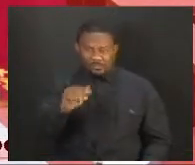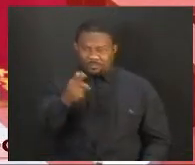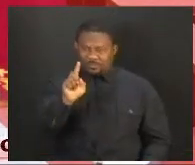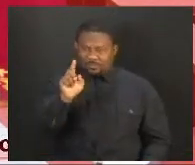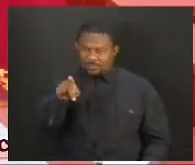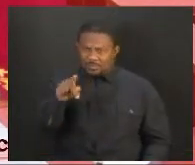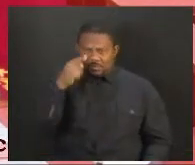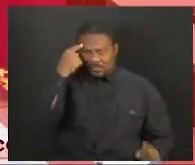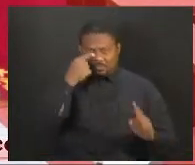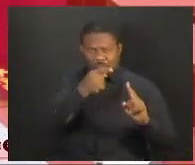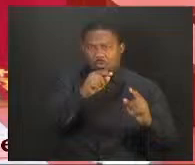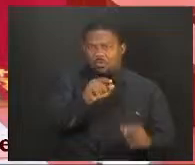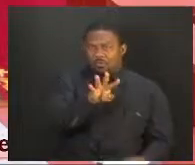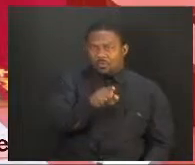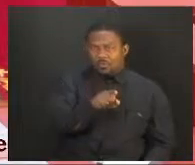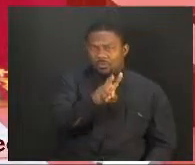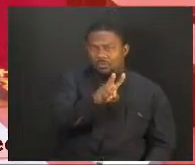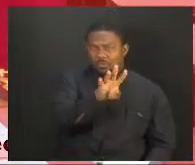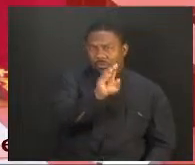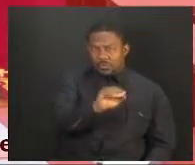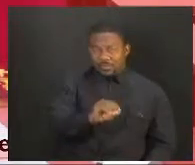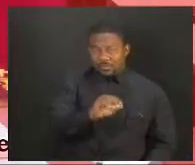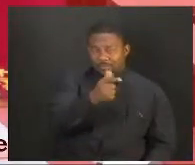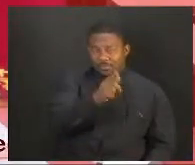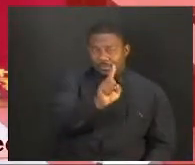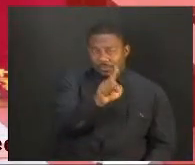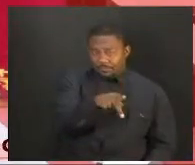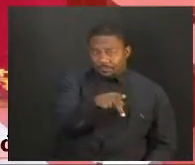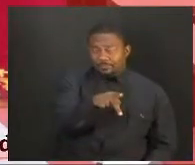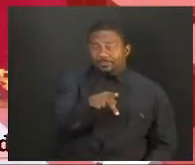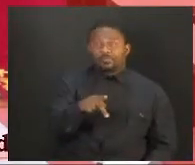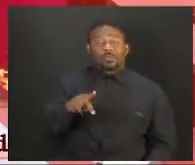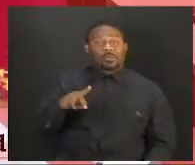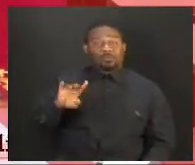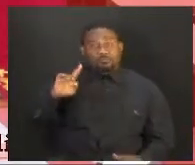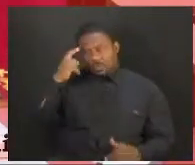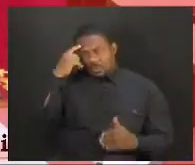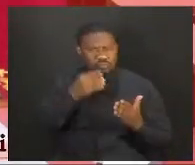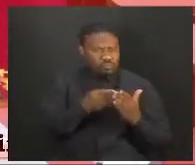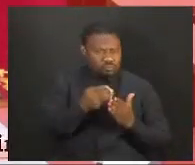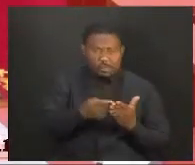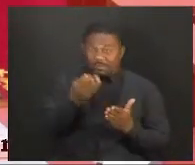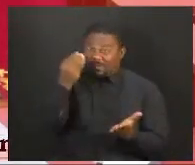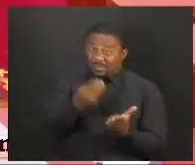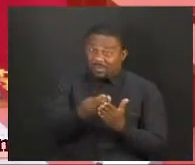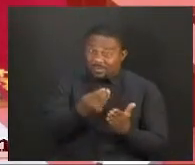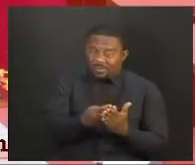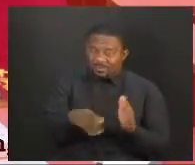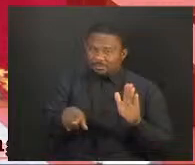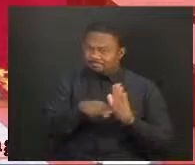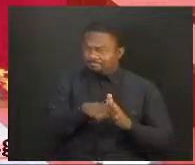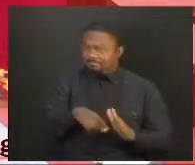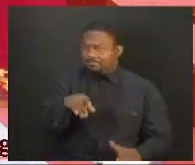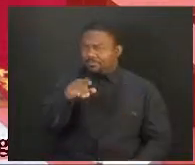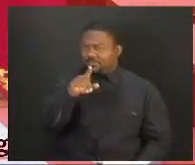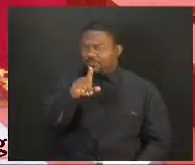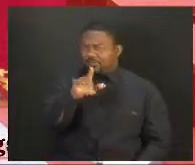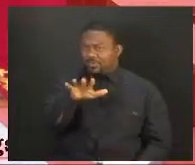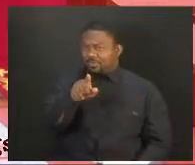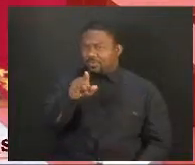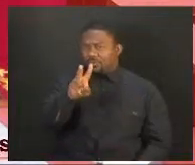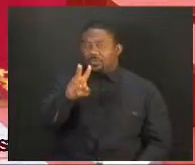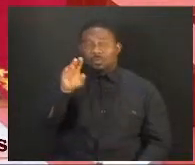of 4.2% of GDP, while the overall fiscal balance on cash basis was a deficit of 5.2% of